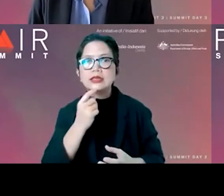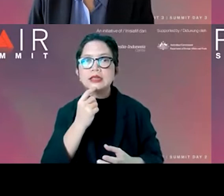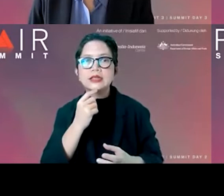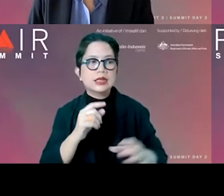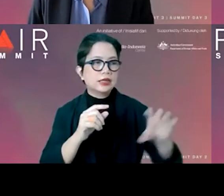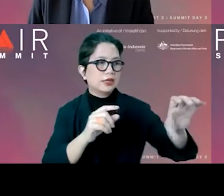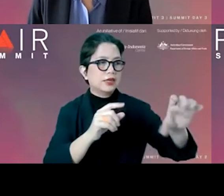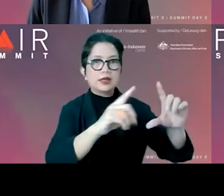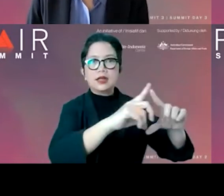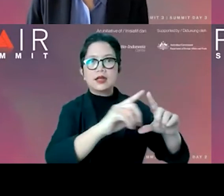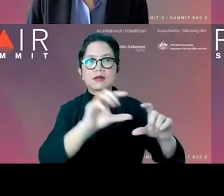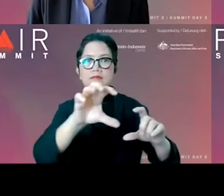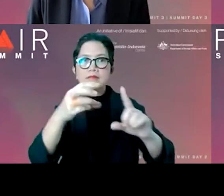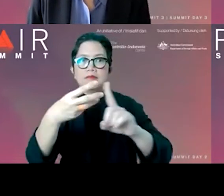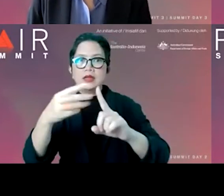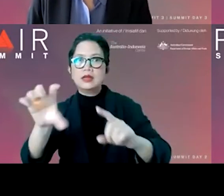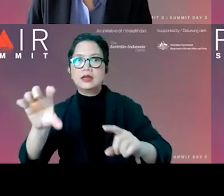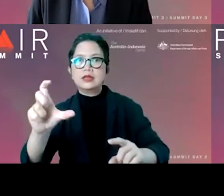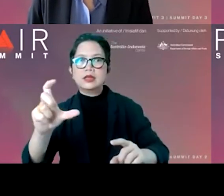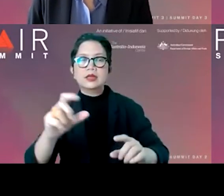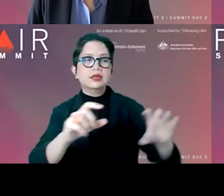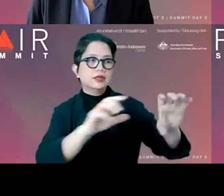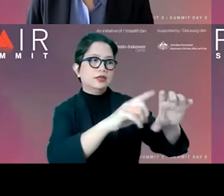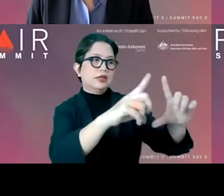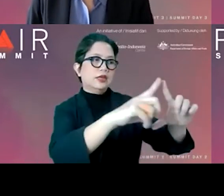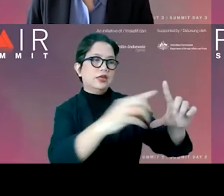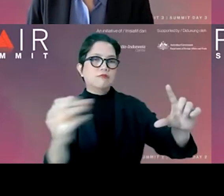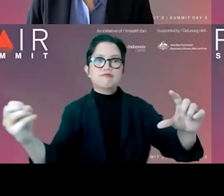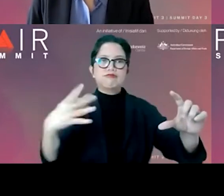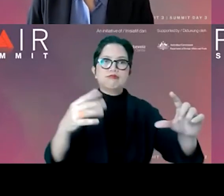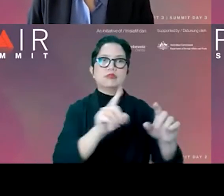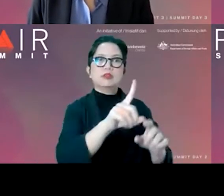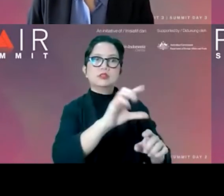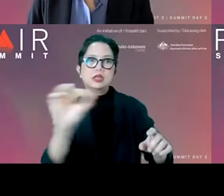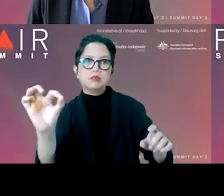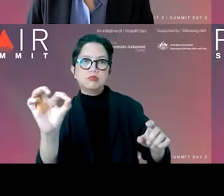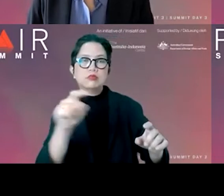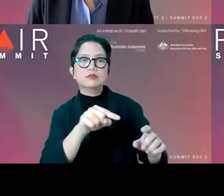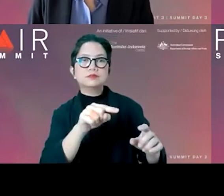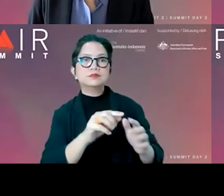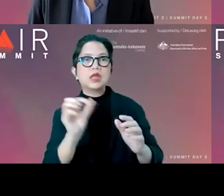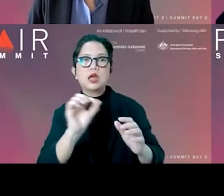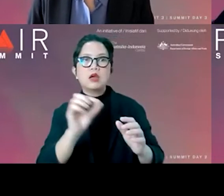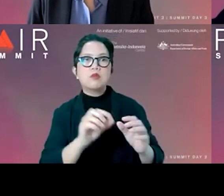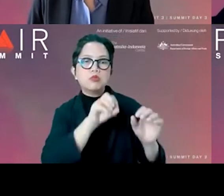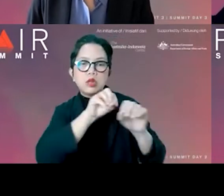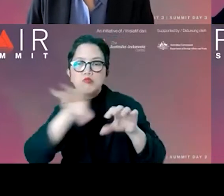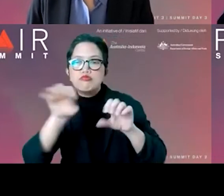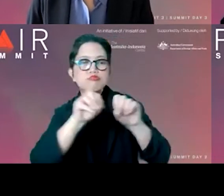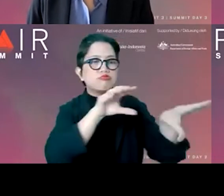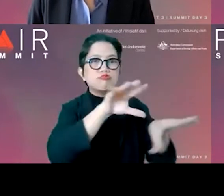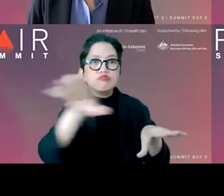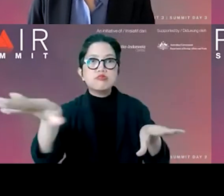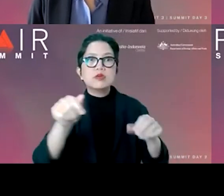of 1,000, so they're infected but not yet infectious. Regions B and C have 0 exposed population.